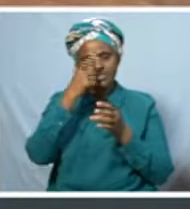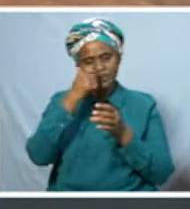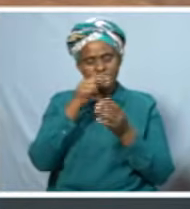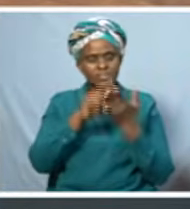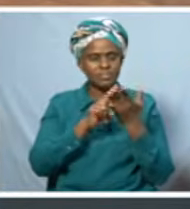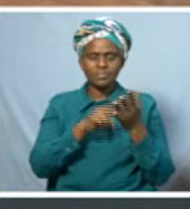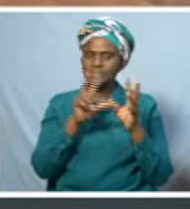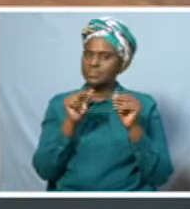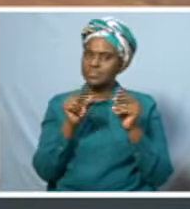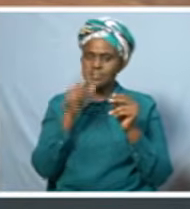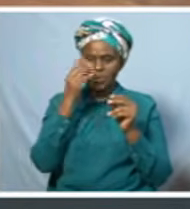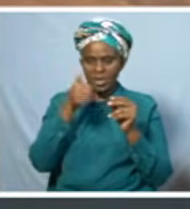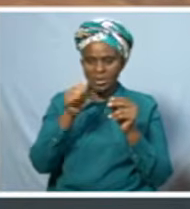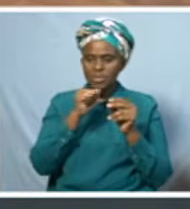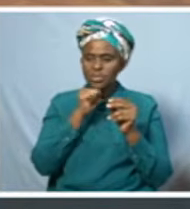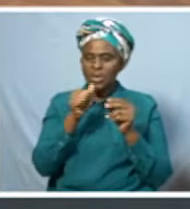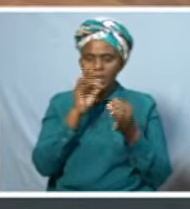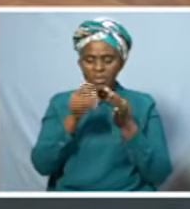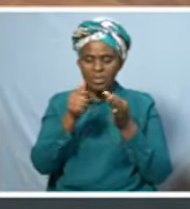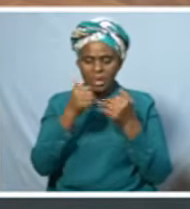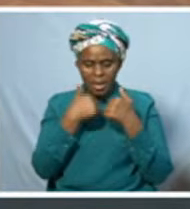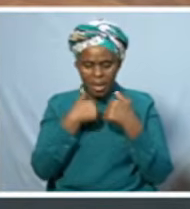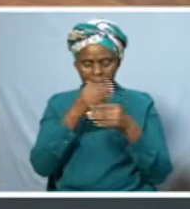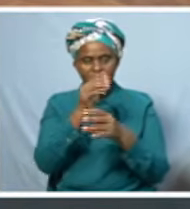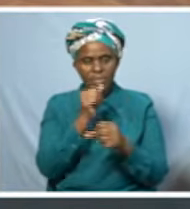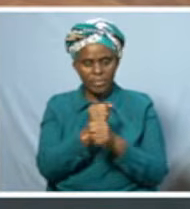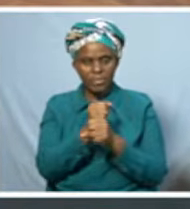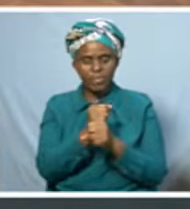reports. Why didn't, if you had